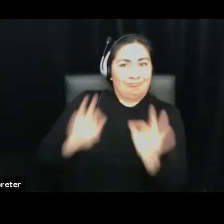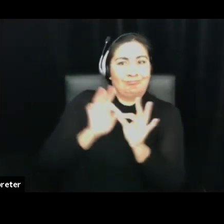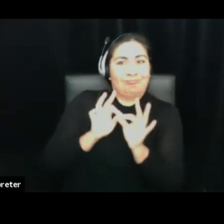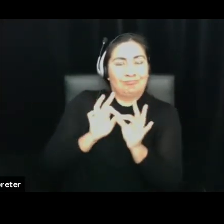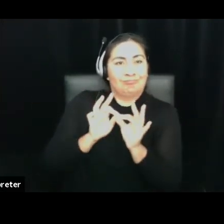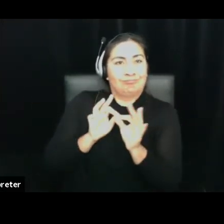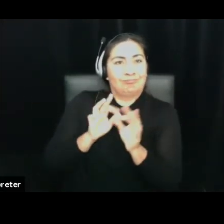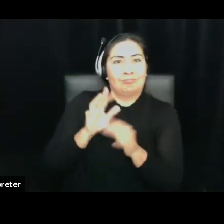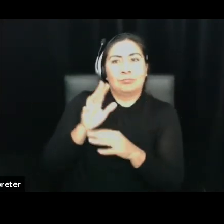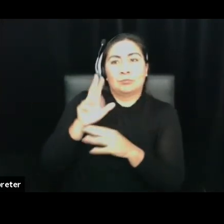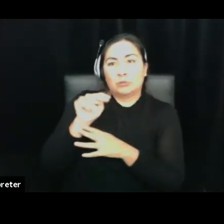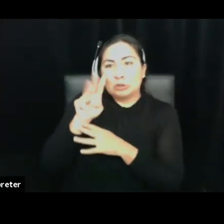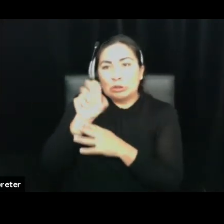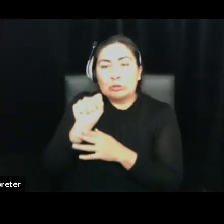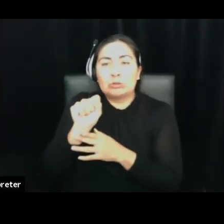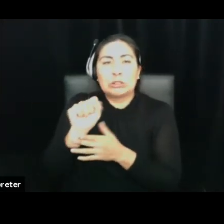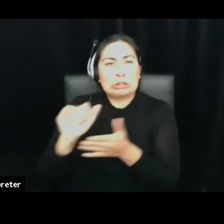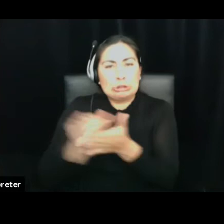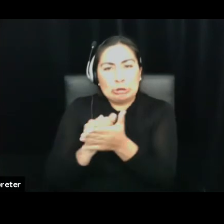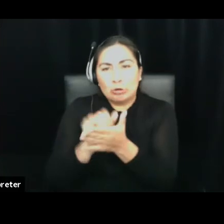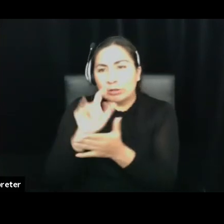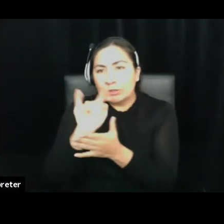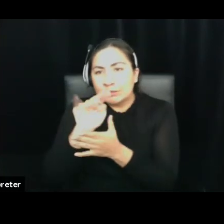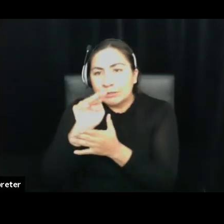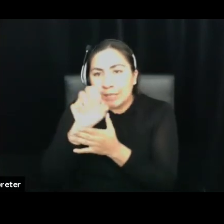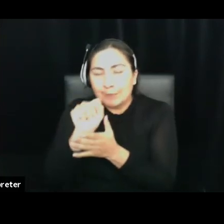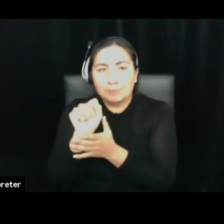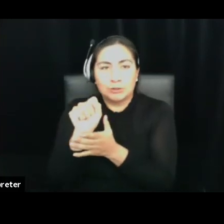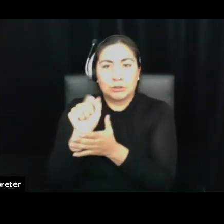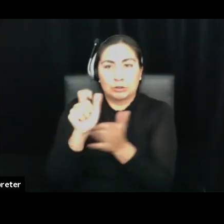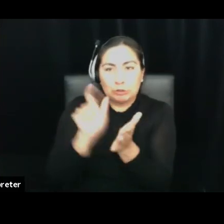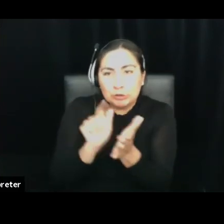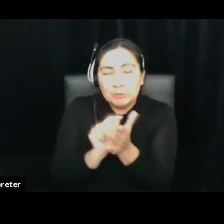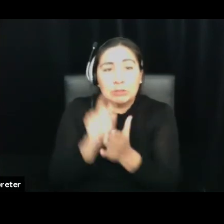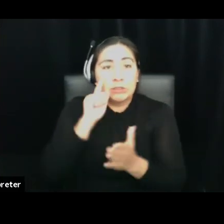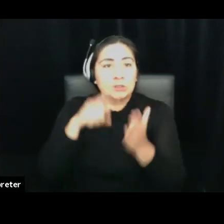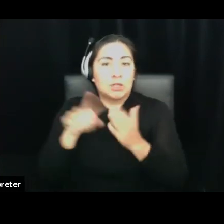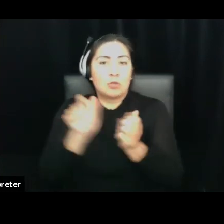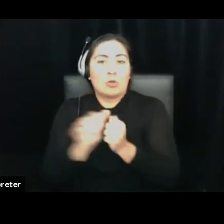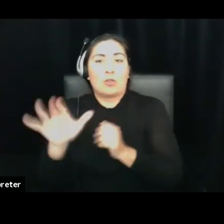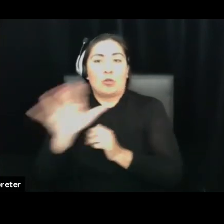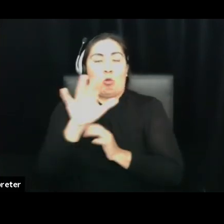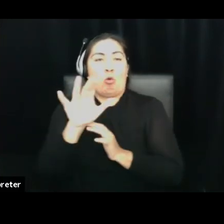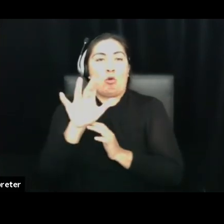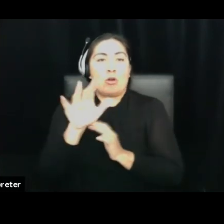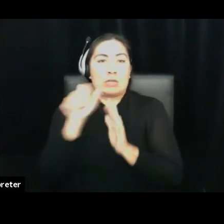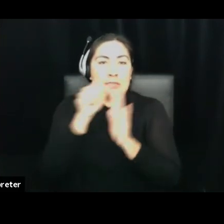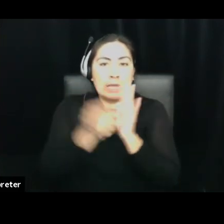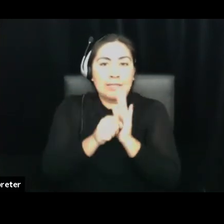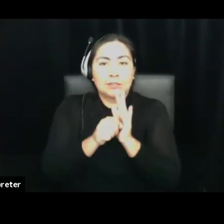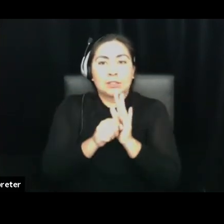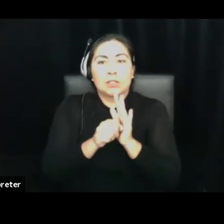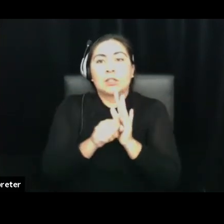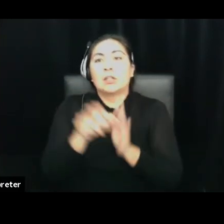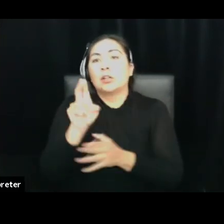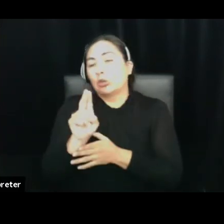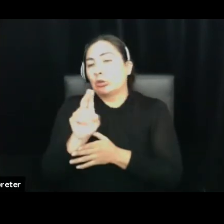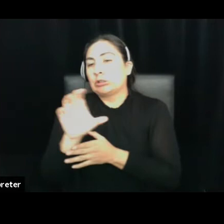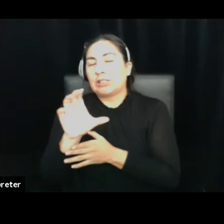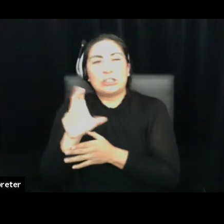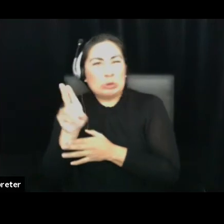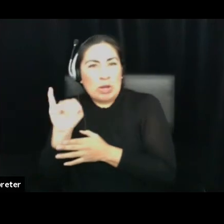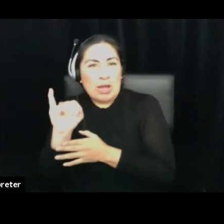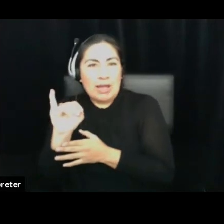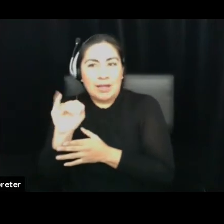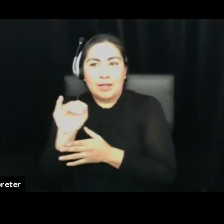York Times and checking with your state's UC websites for updates. And